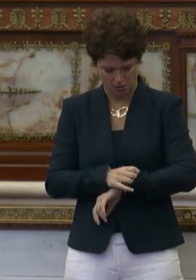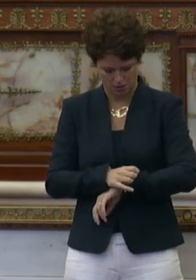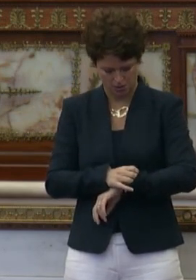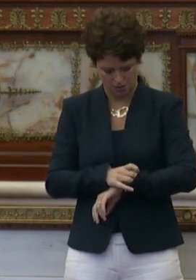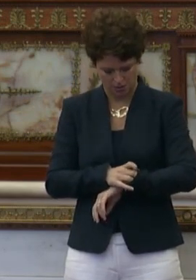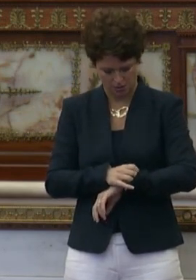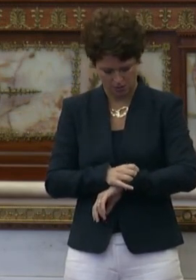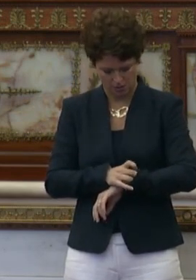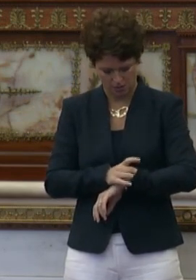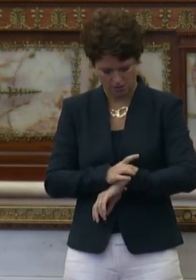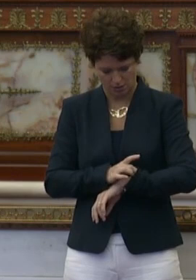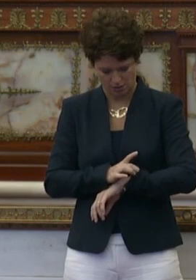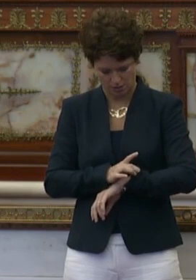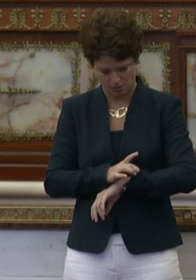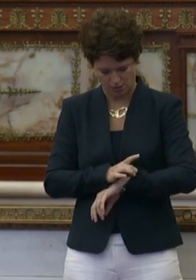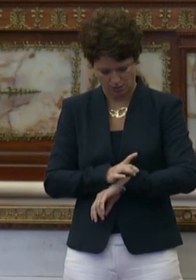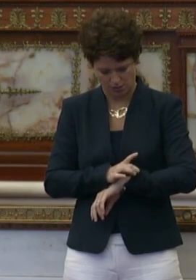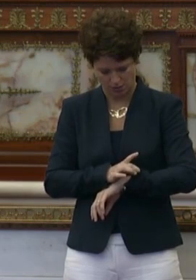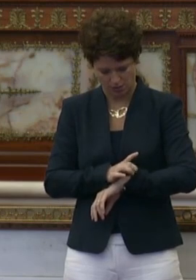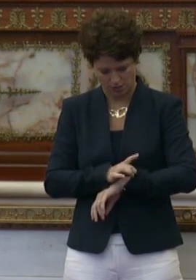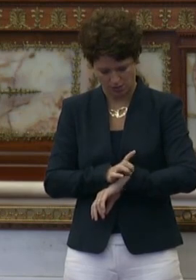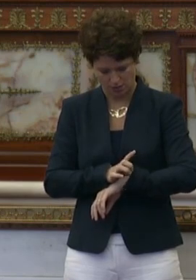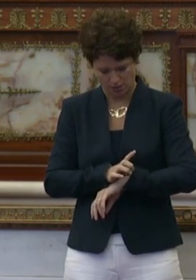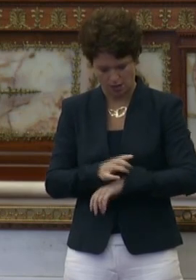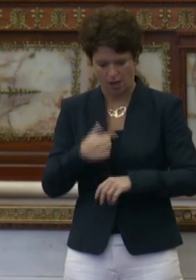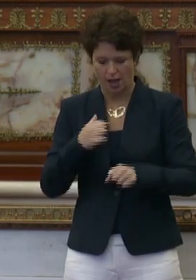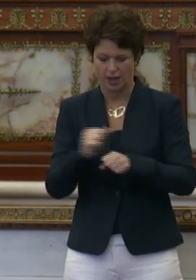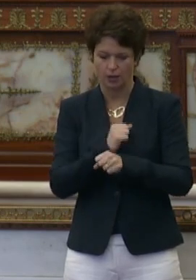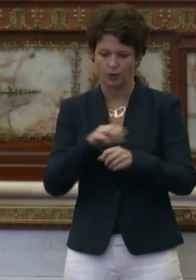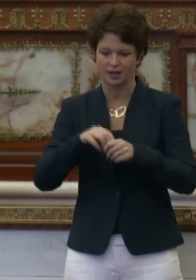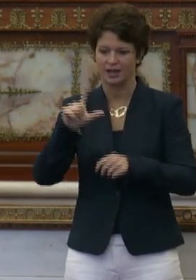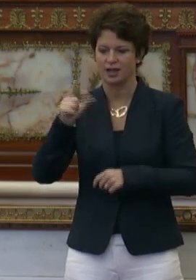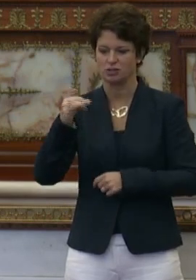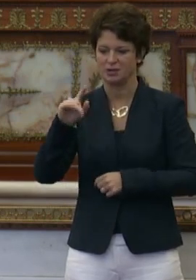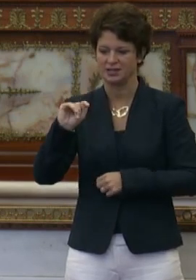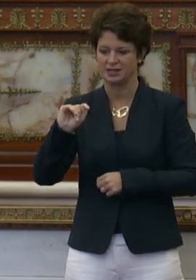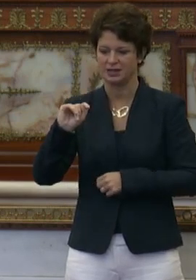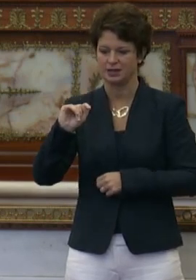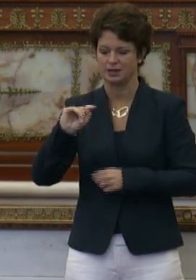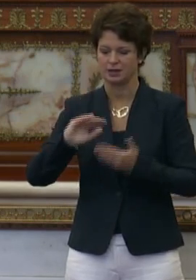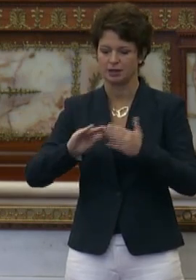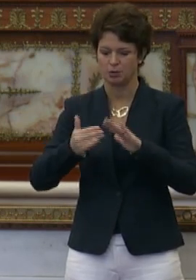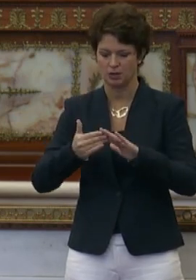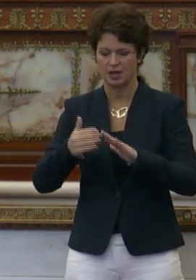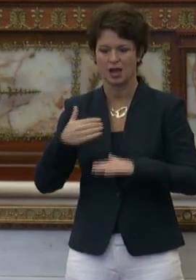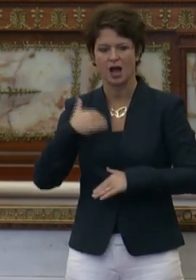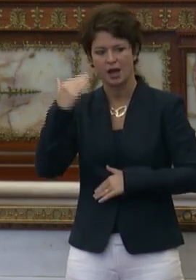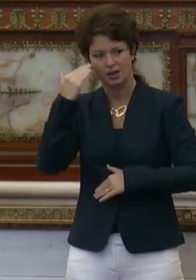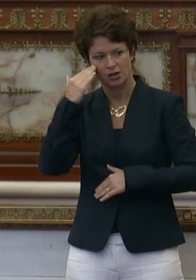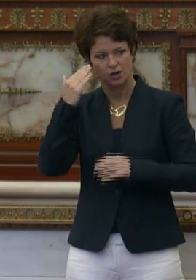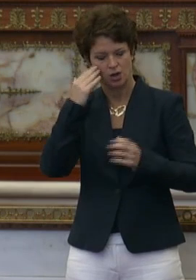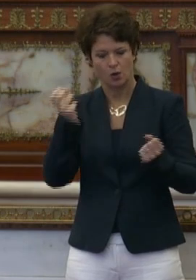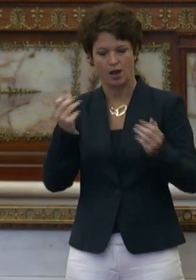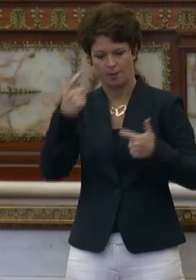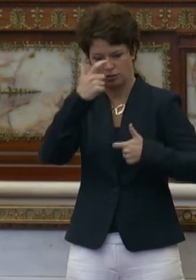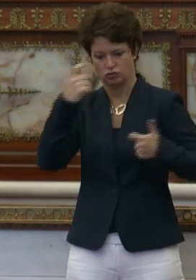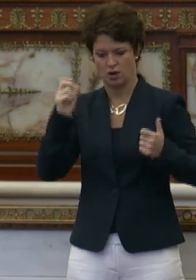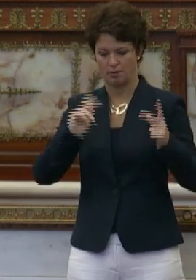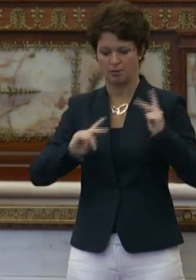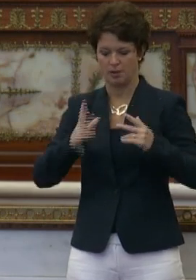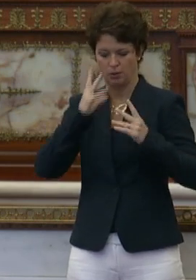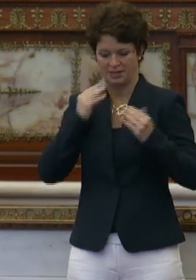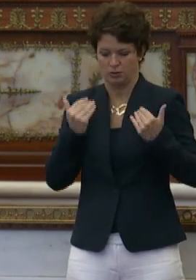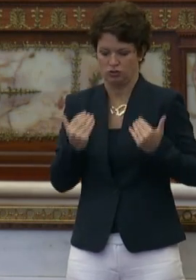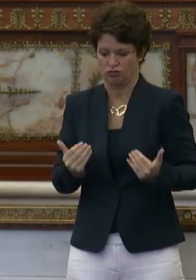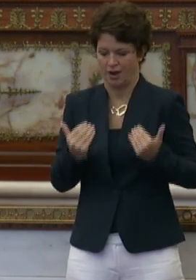supporting the five emergency housing bills. I specifically work within the LGBT community, and I'm aware of the immense amount of trauma people are experiencing